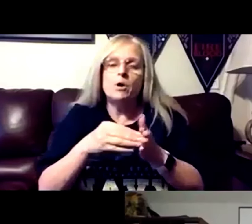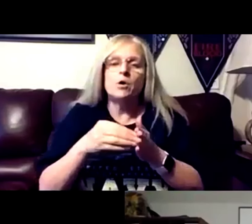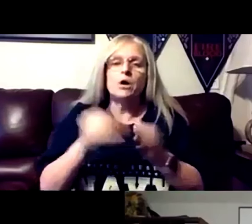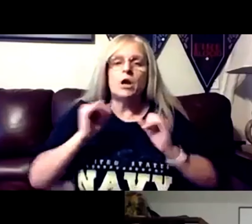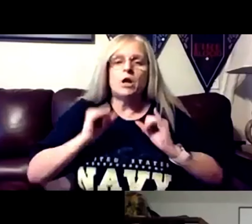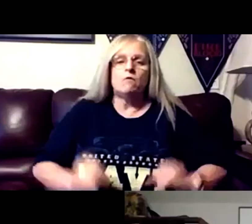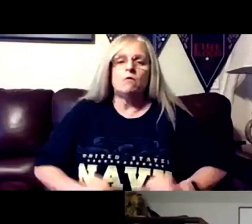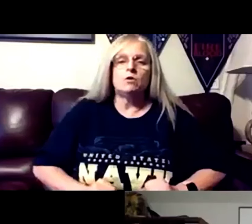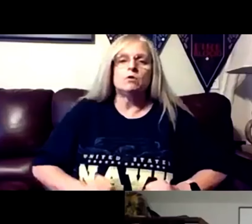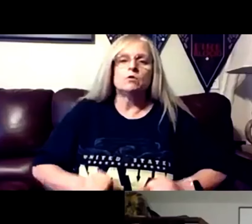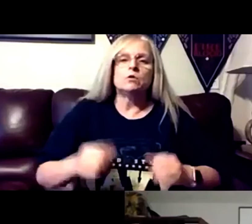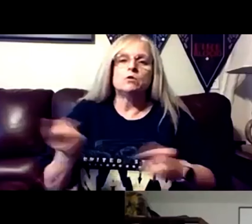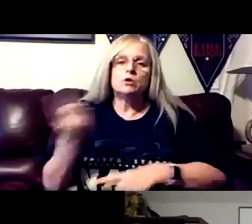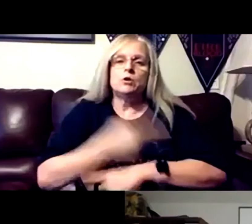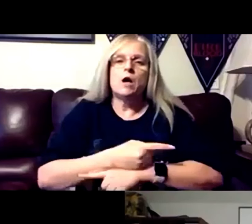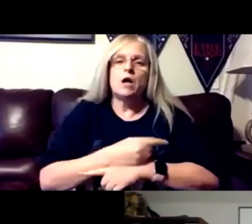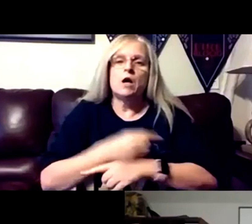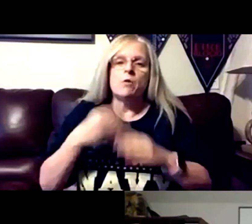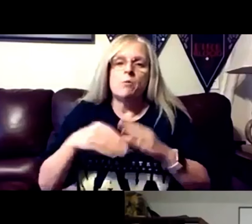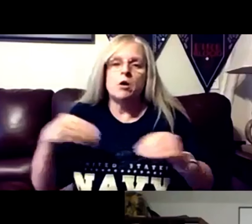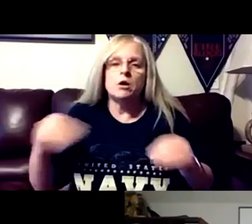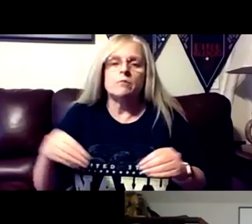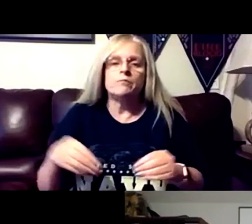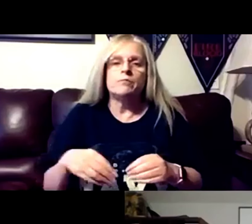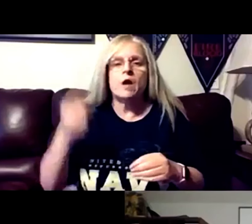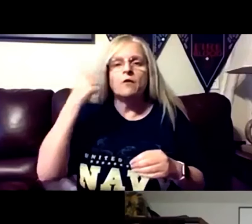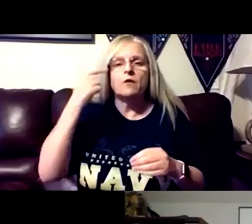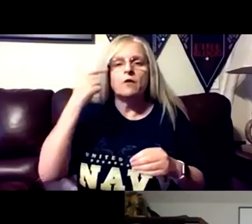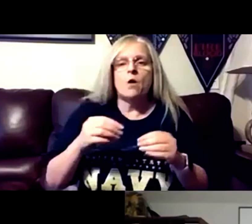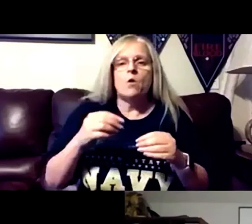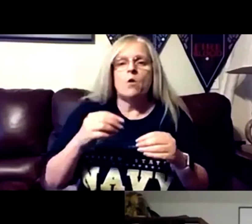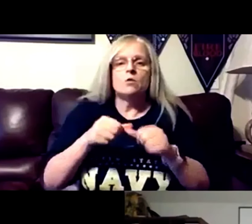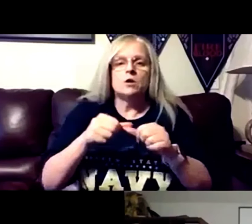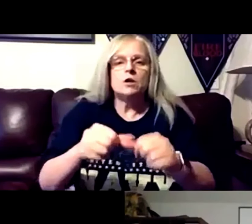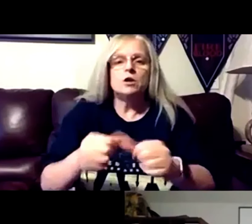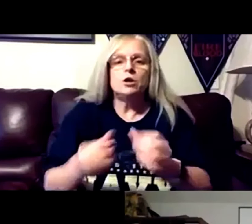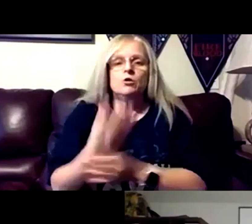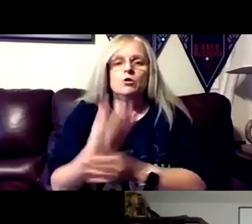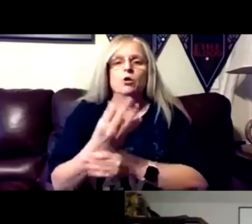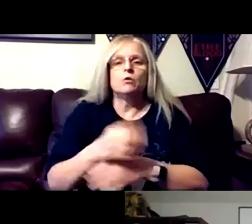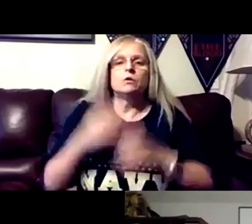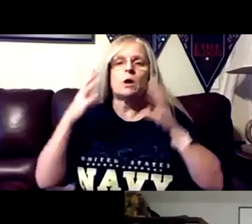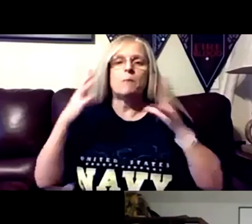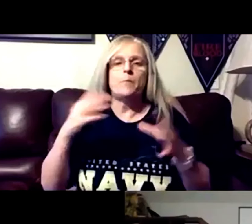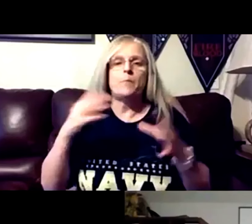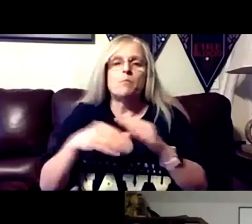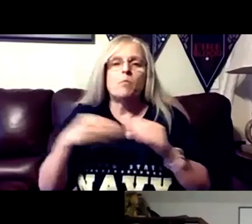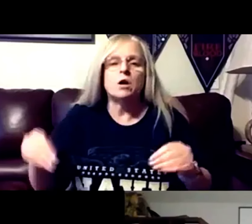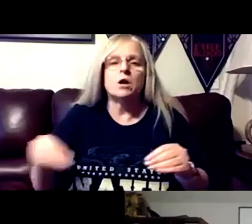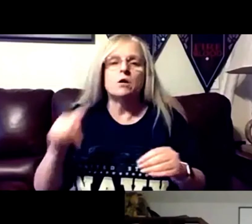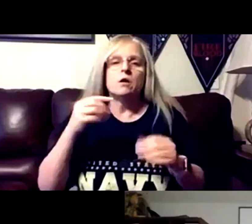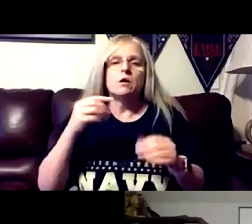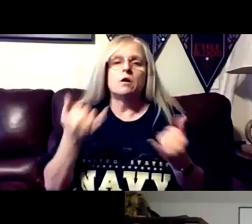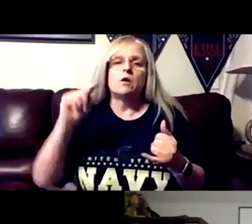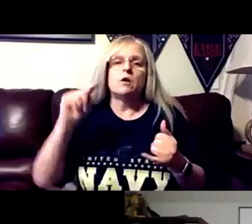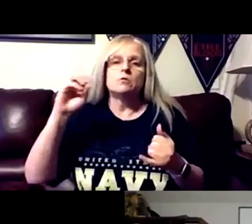online today. And I think that will continue to grow. It's a massive market. Now, the tools of ONPASSIVE, they started out with an automated